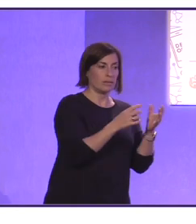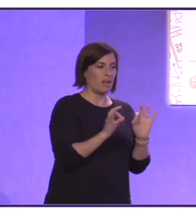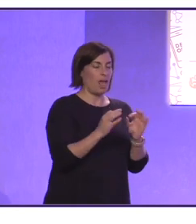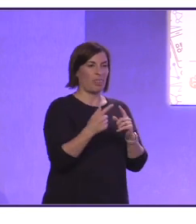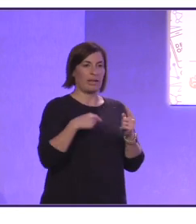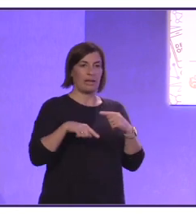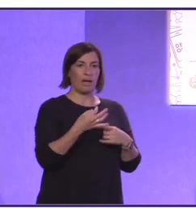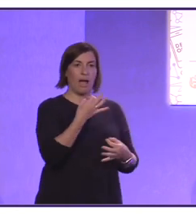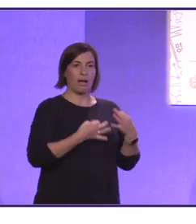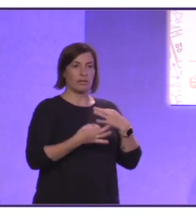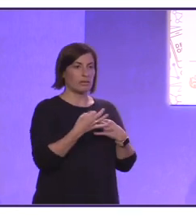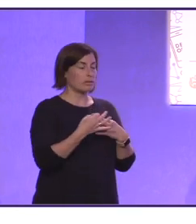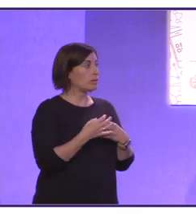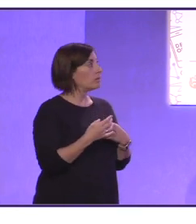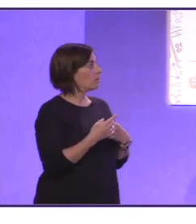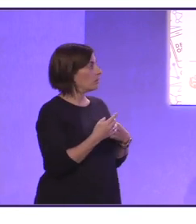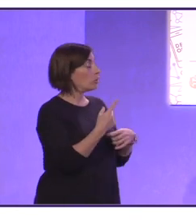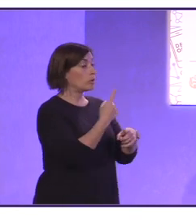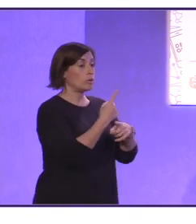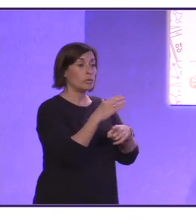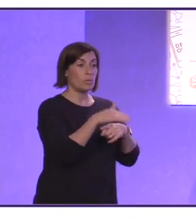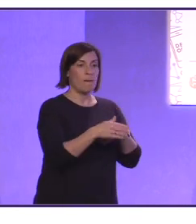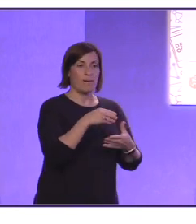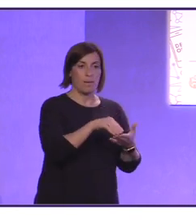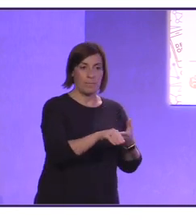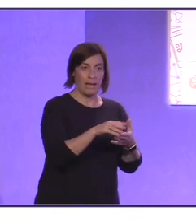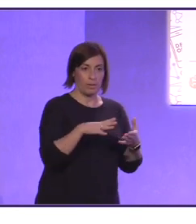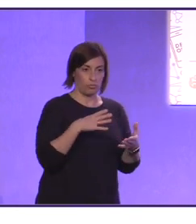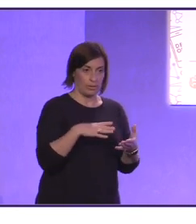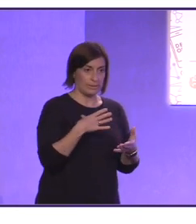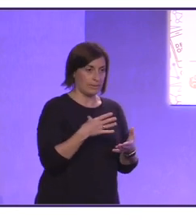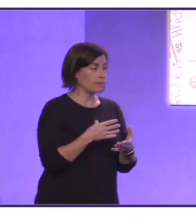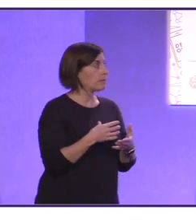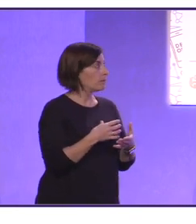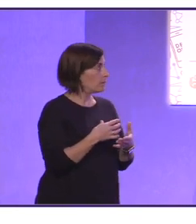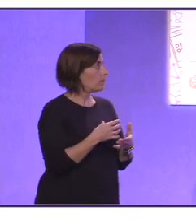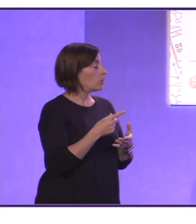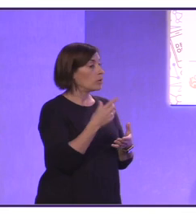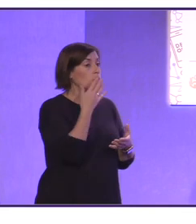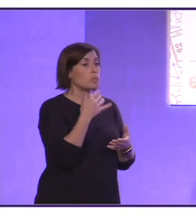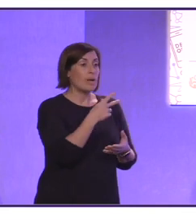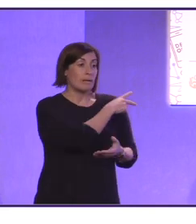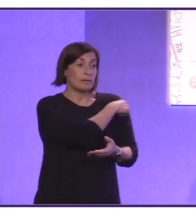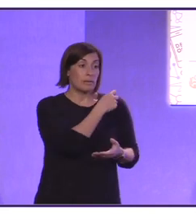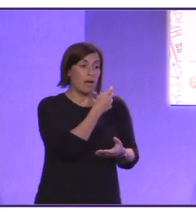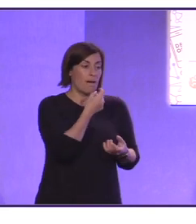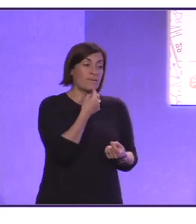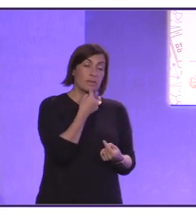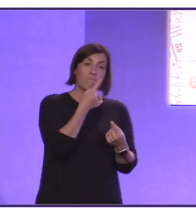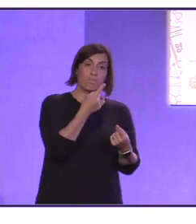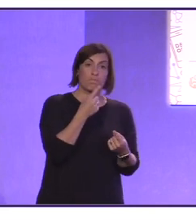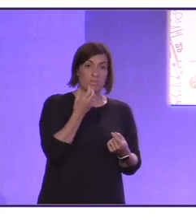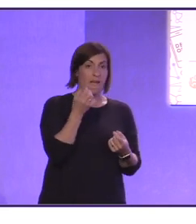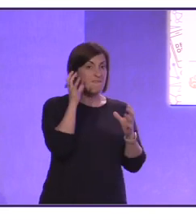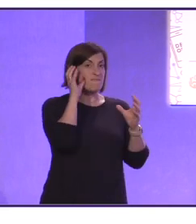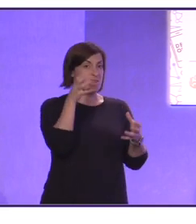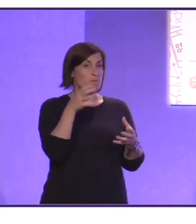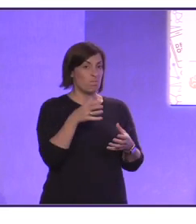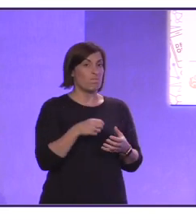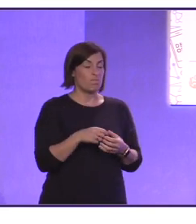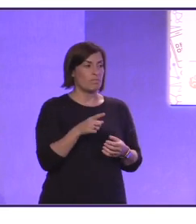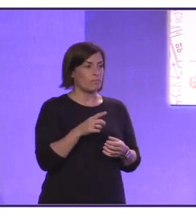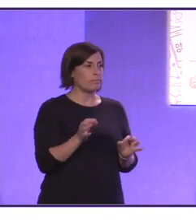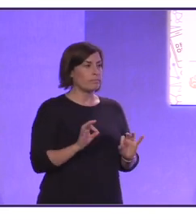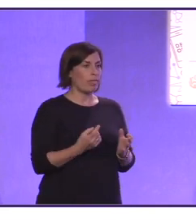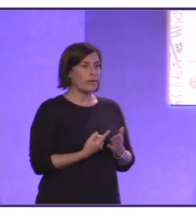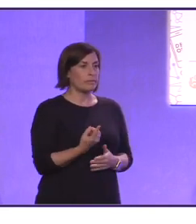Discontinuity in pay, which we've talked about already. When employees voice their concerns that nothing happens, that for me is a big one.